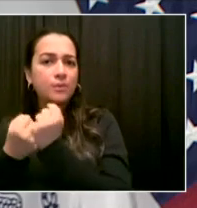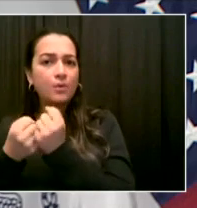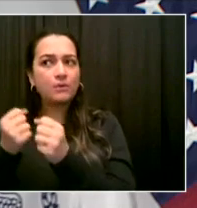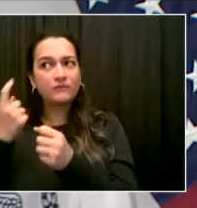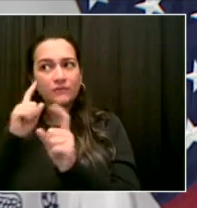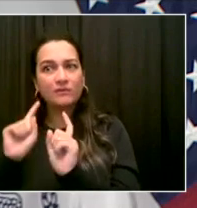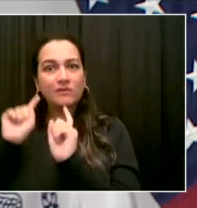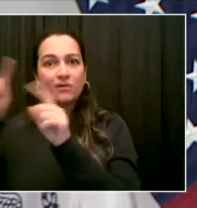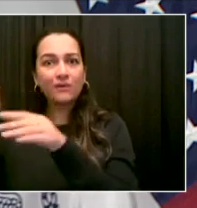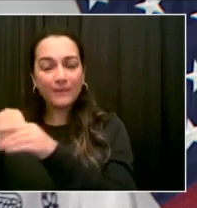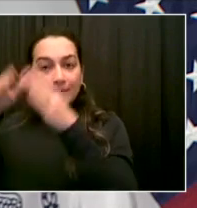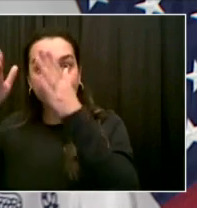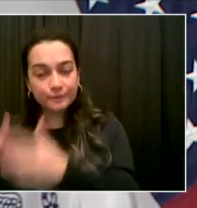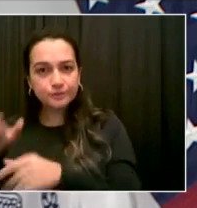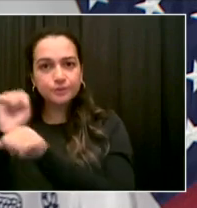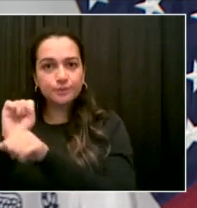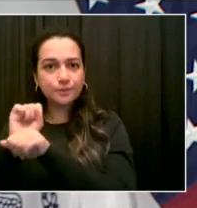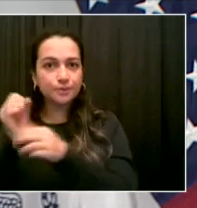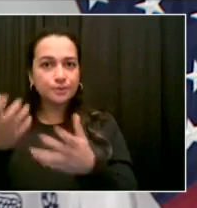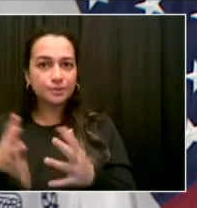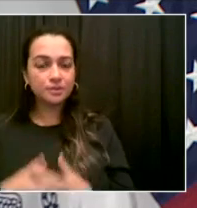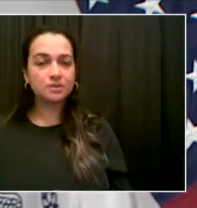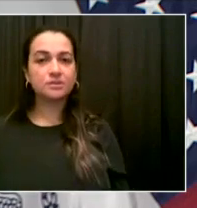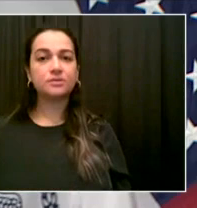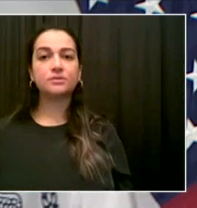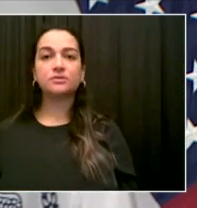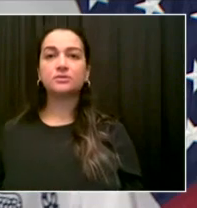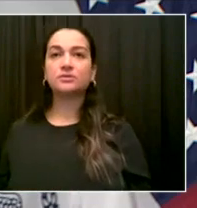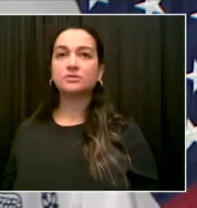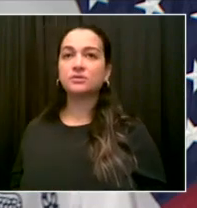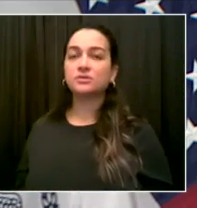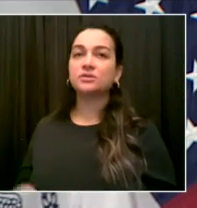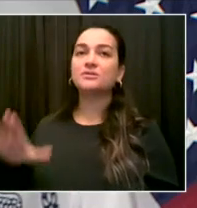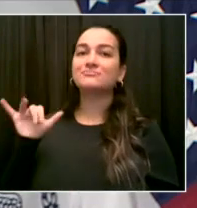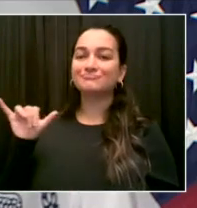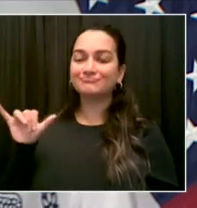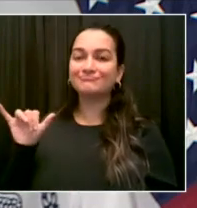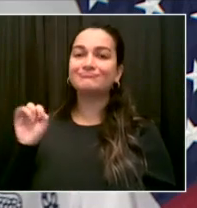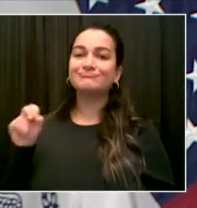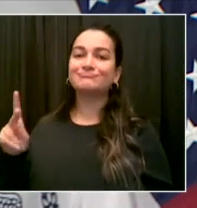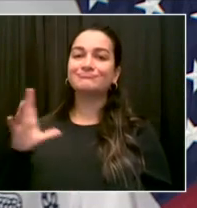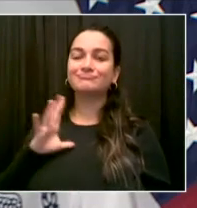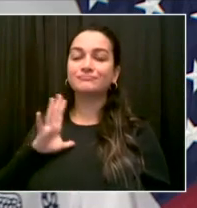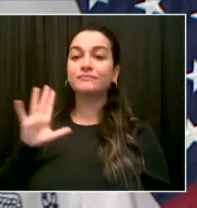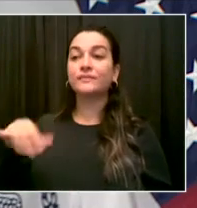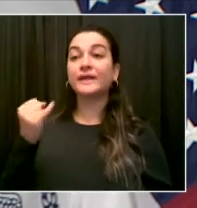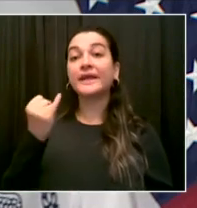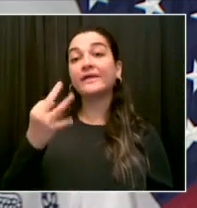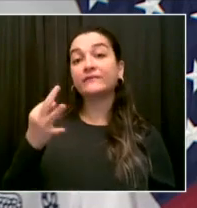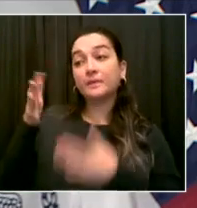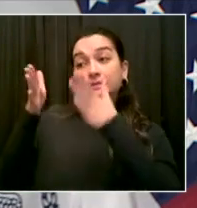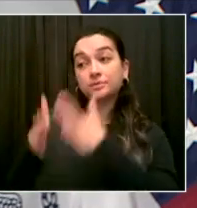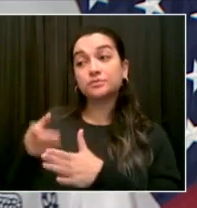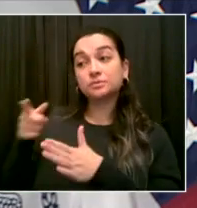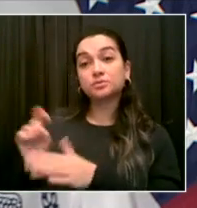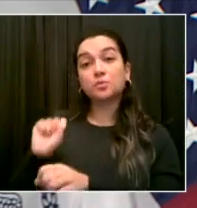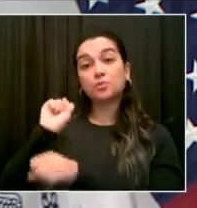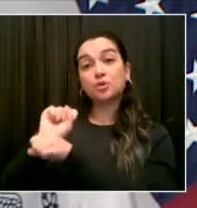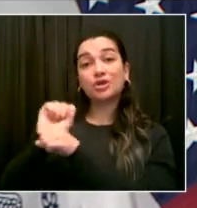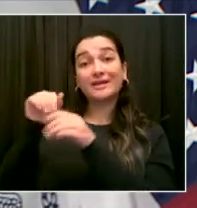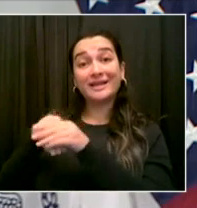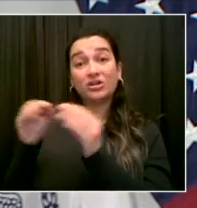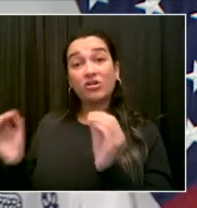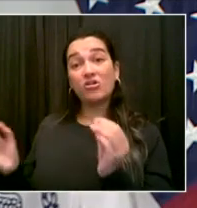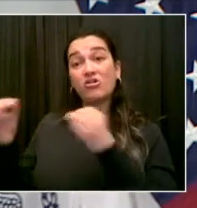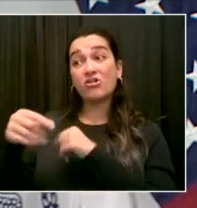creativity. From a managerial point of view, you can do a much better job coordinating people, making sure you get results. We need this. This is